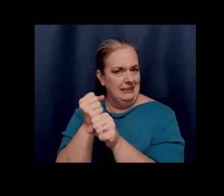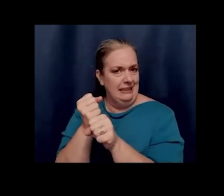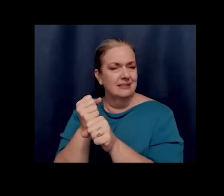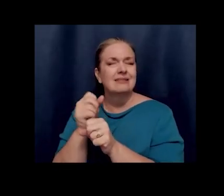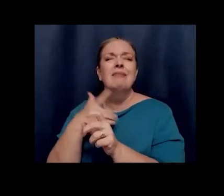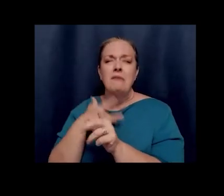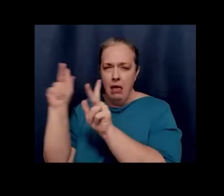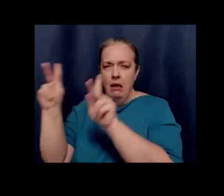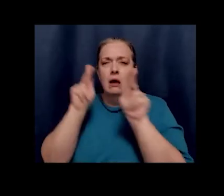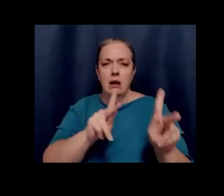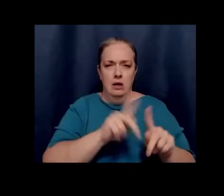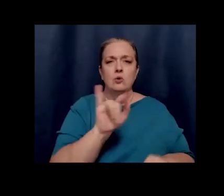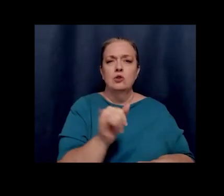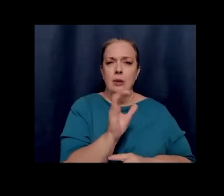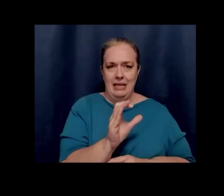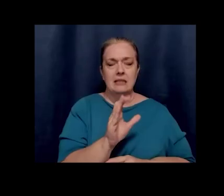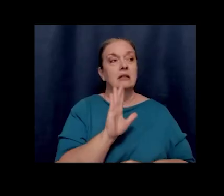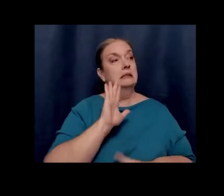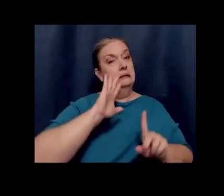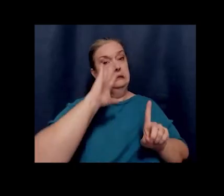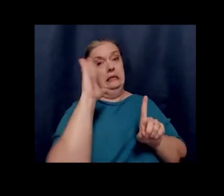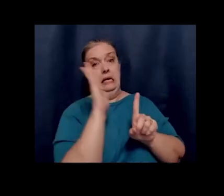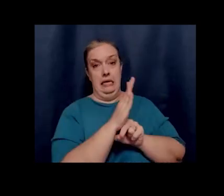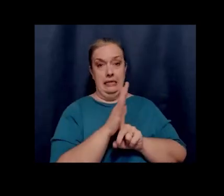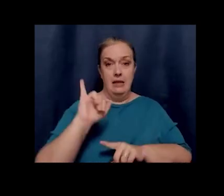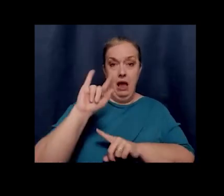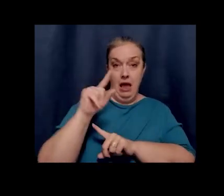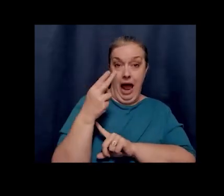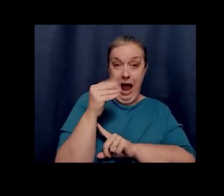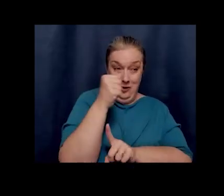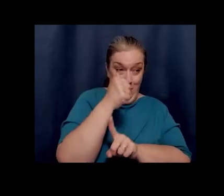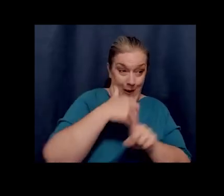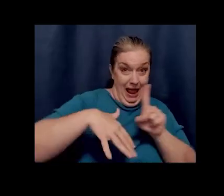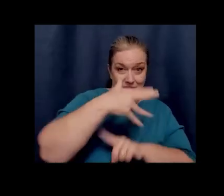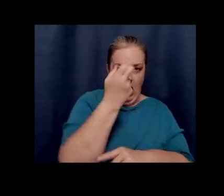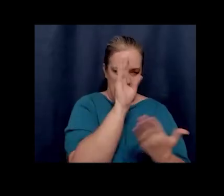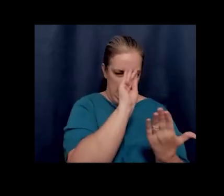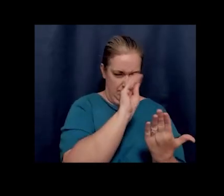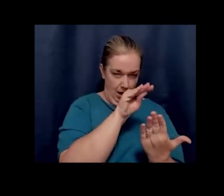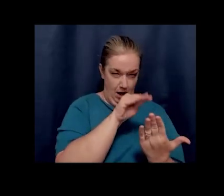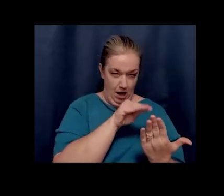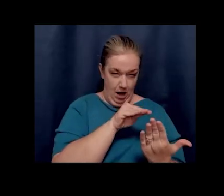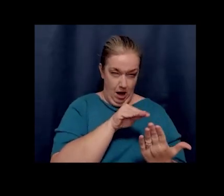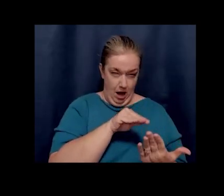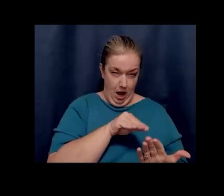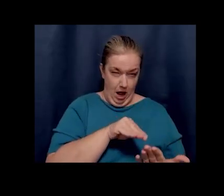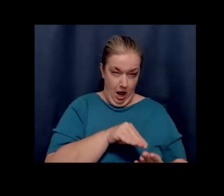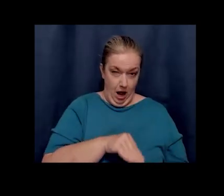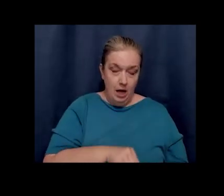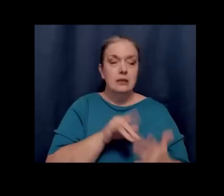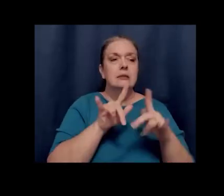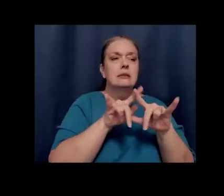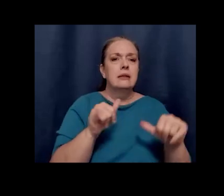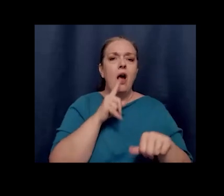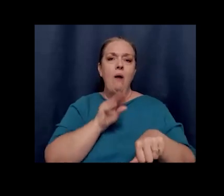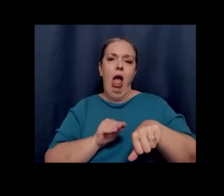work, where he was capturing his distinctive Idaho environment intimately, while also infusing these works with